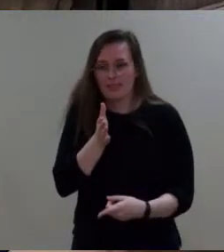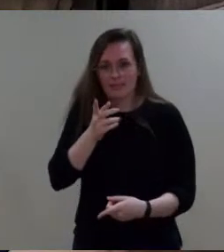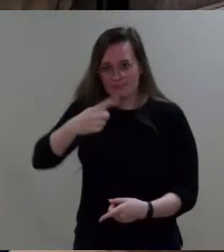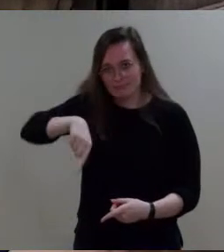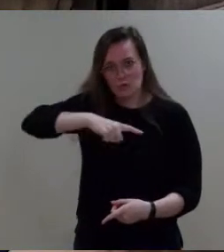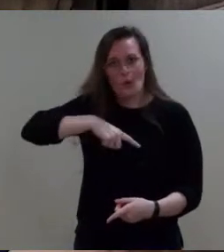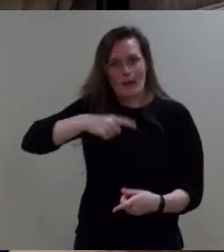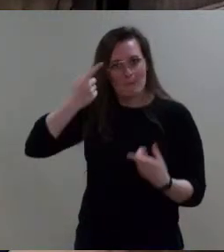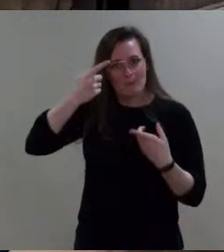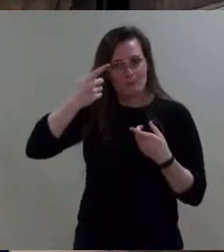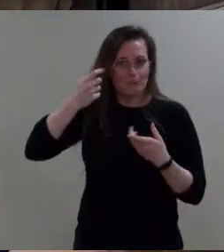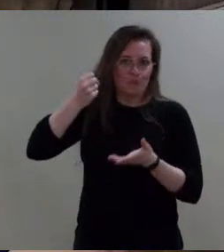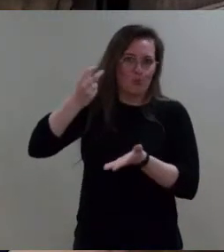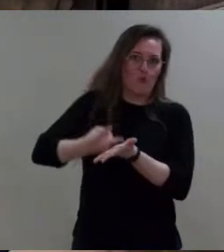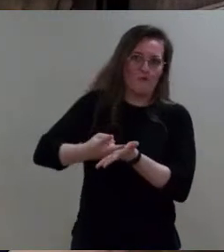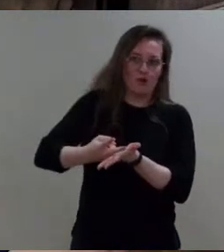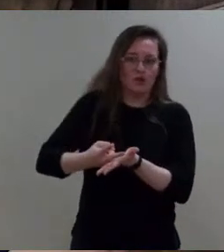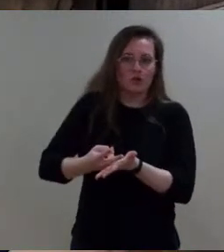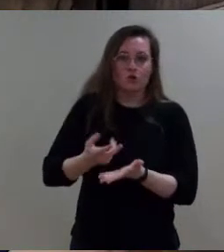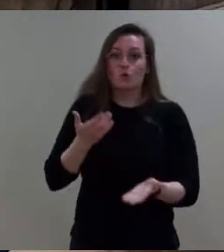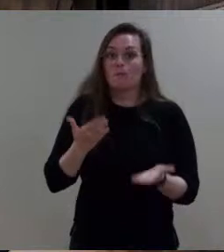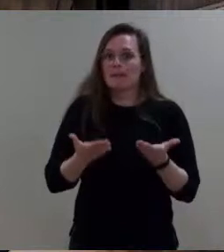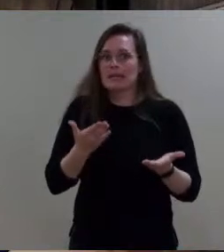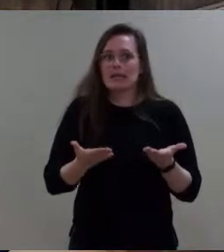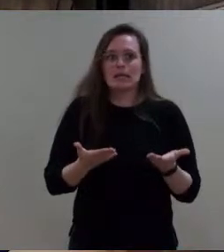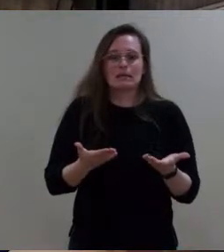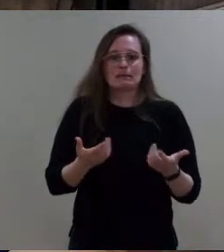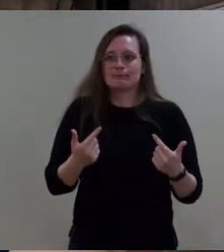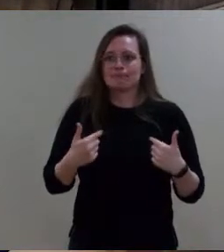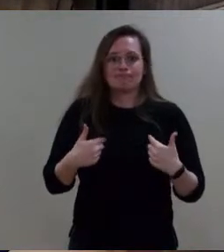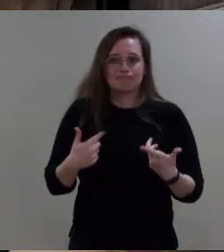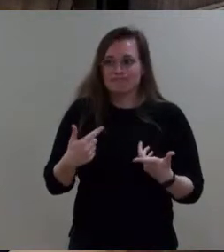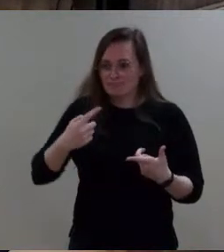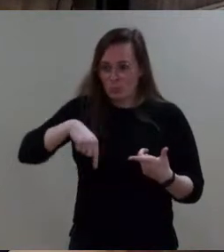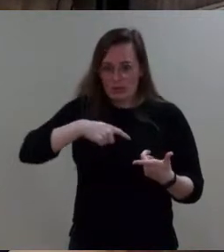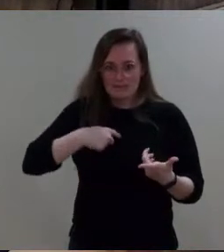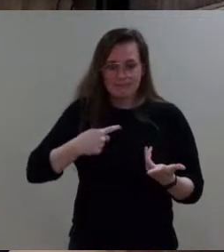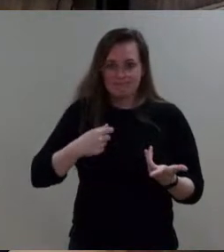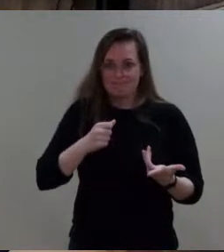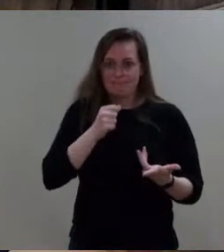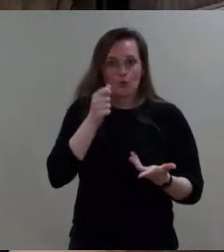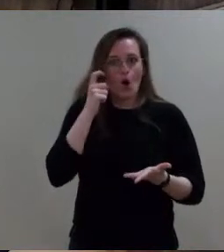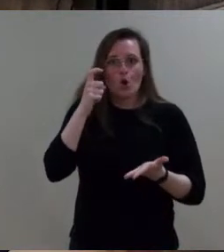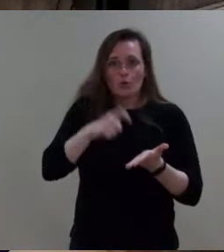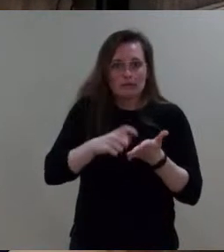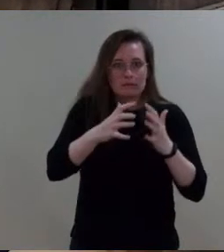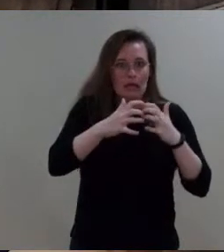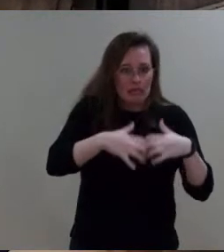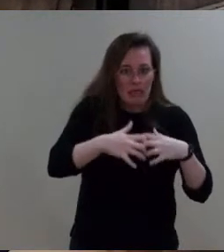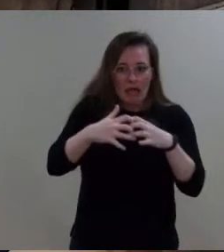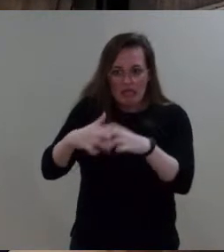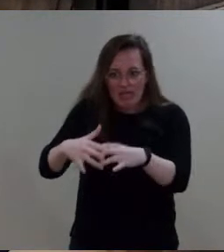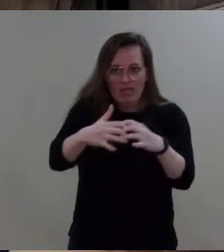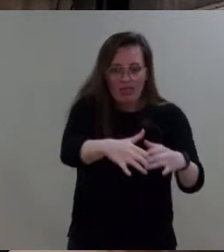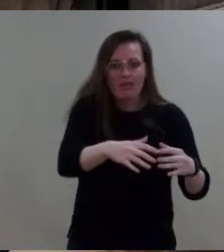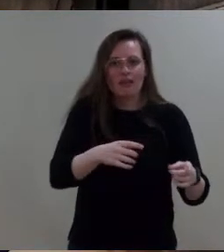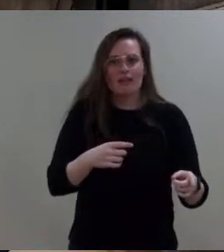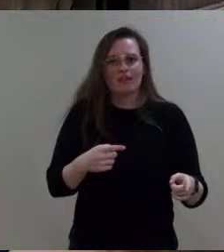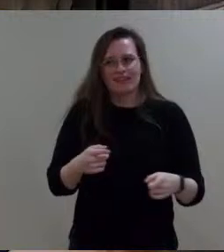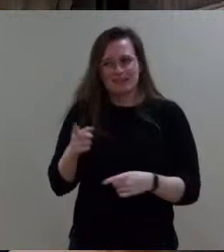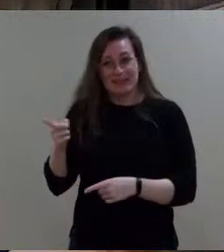kept up with a lot of the infrastructure for sure. I can appreciate that too. But I mean, this isn't a huge amount that we're looking to